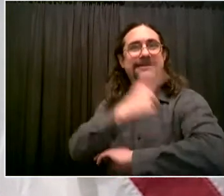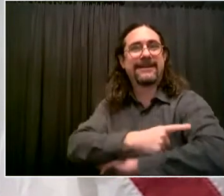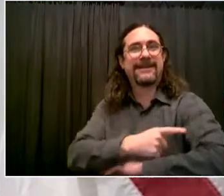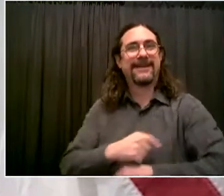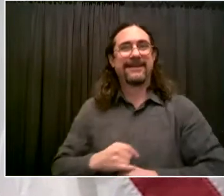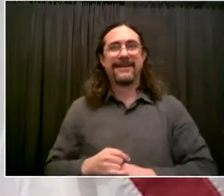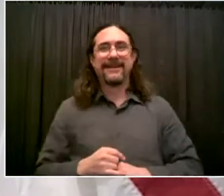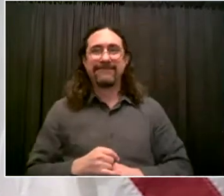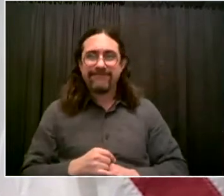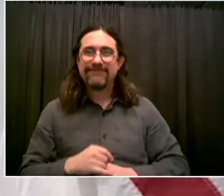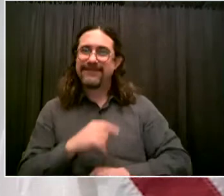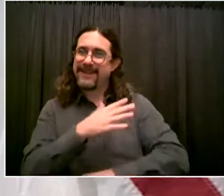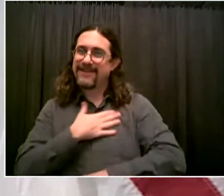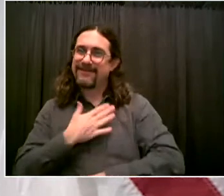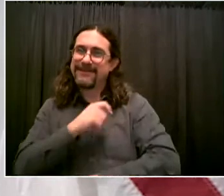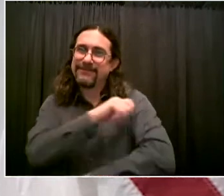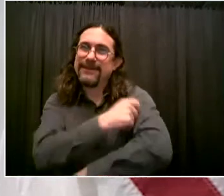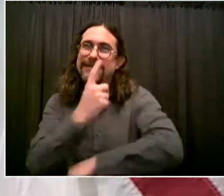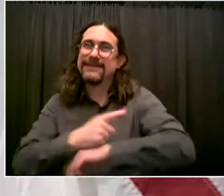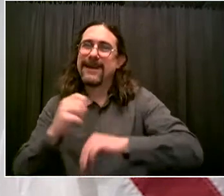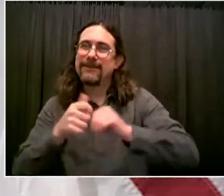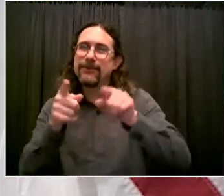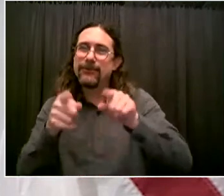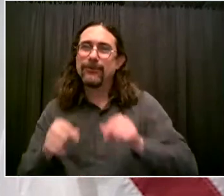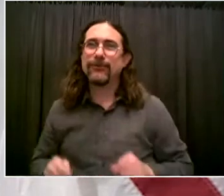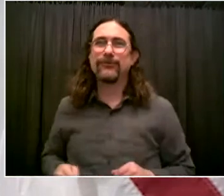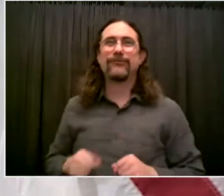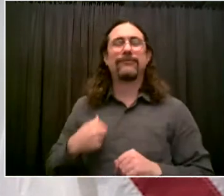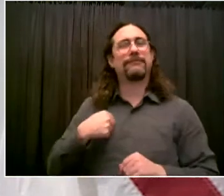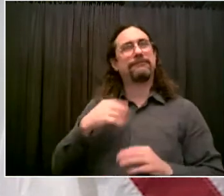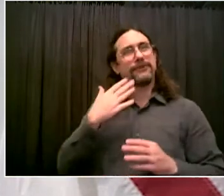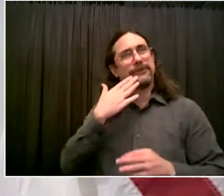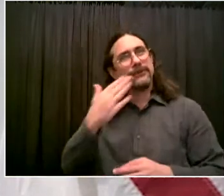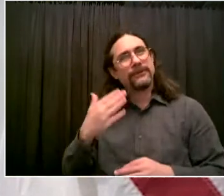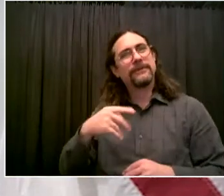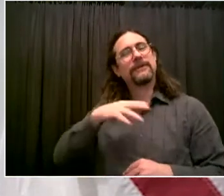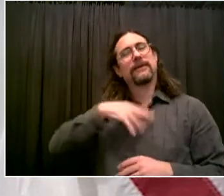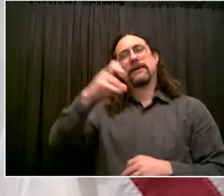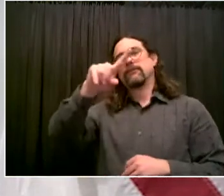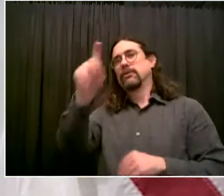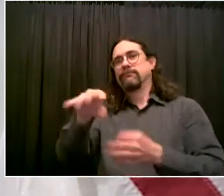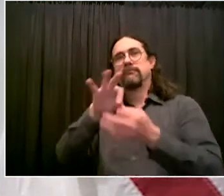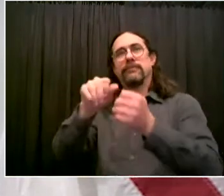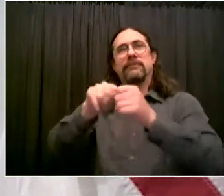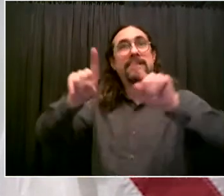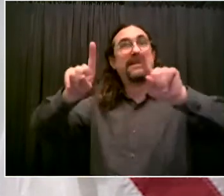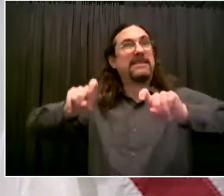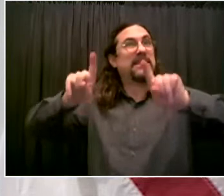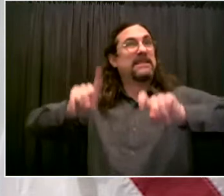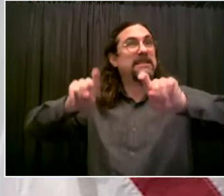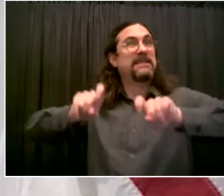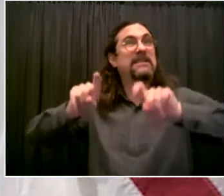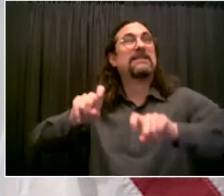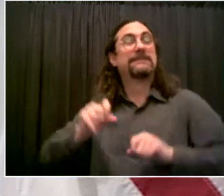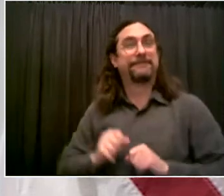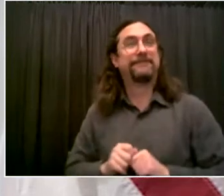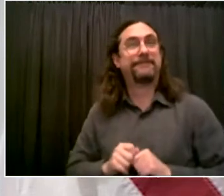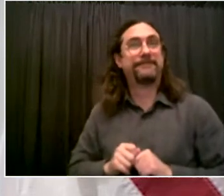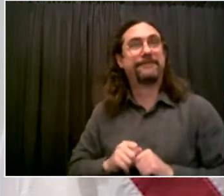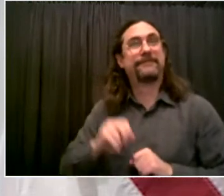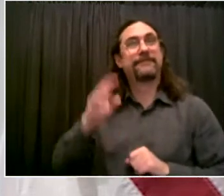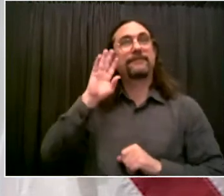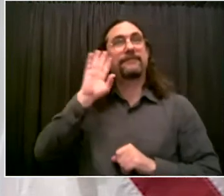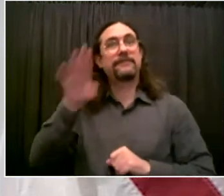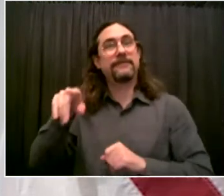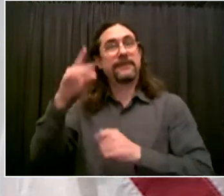relates to testing. I know we're kind of entering a new phase of the pandemic here, but both data-wise and